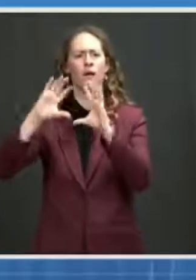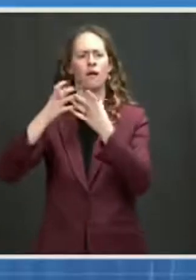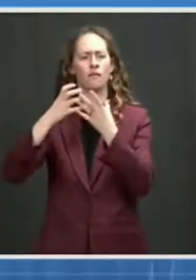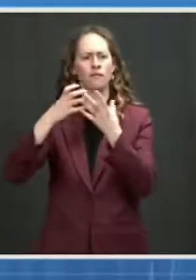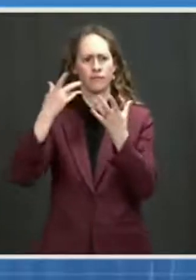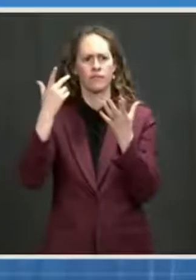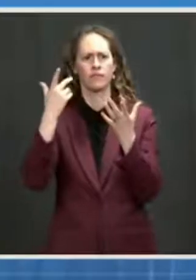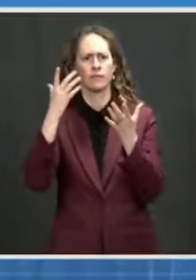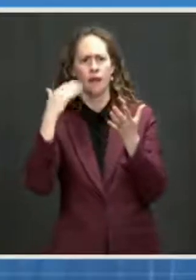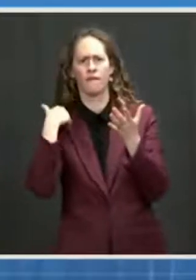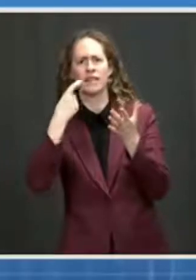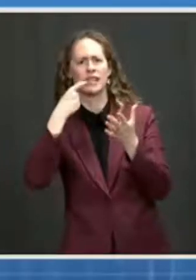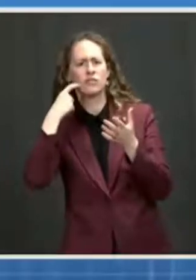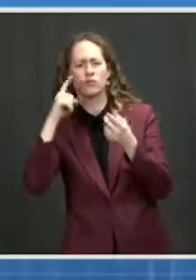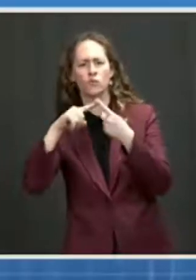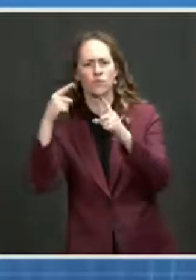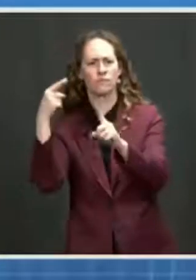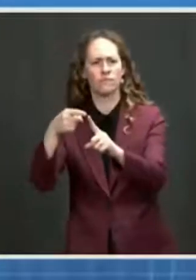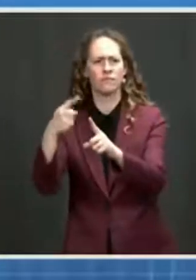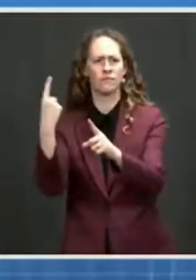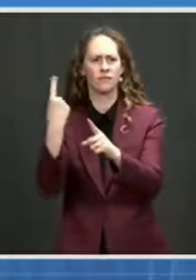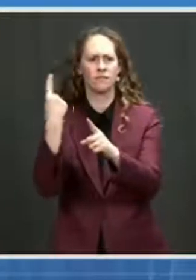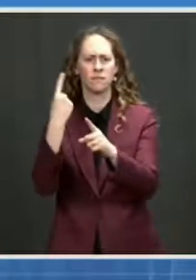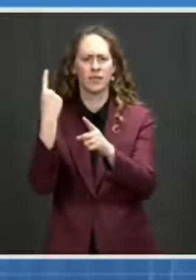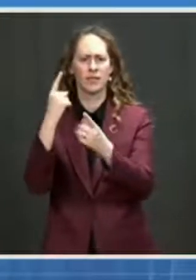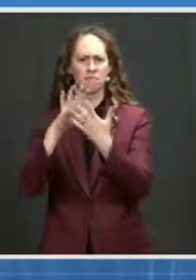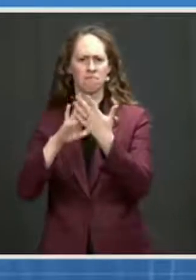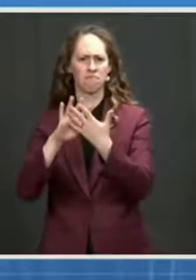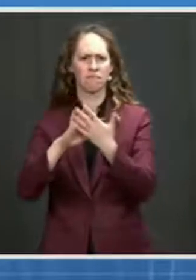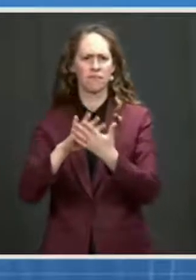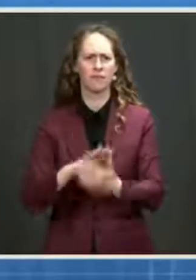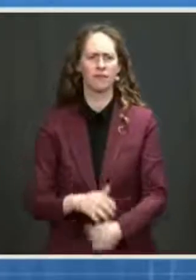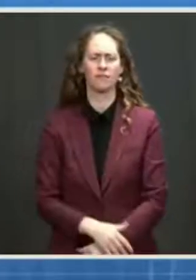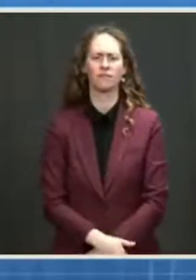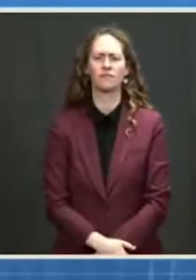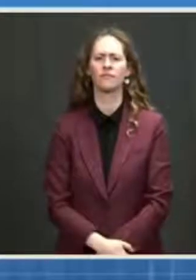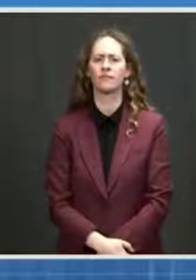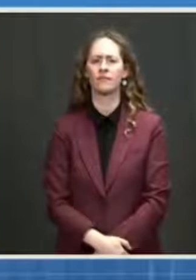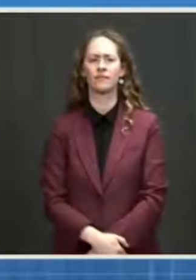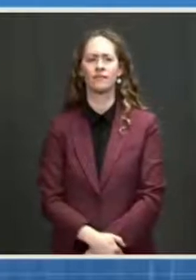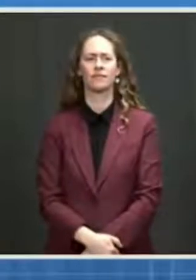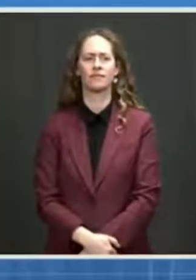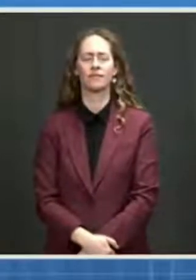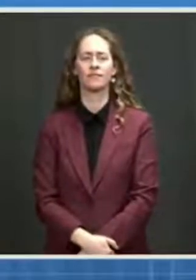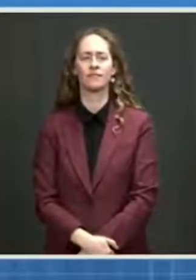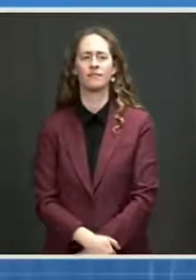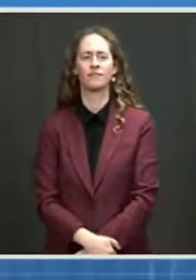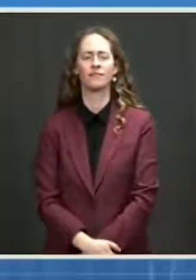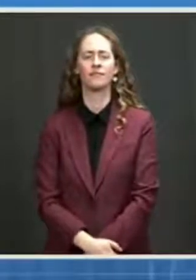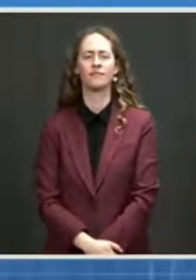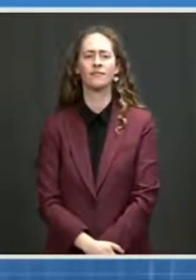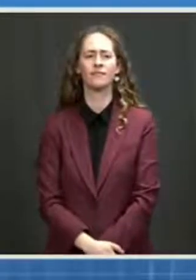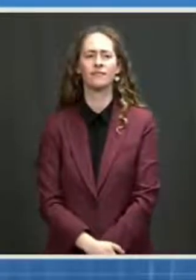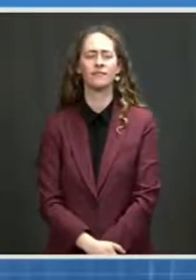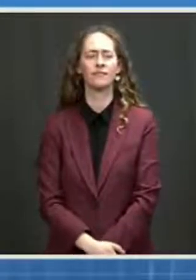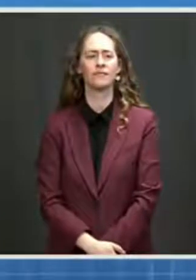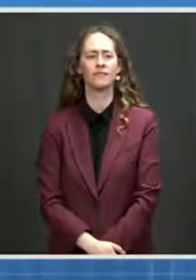212F restrictions, given that some countries now have higher rates of